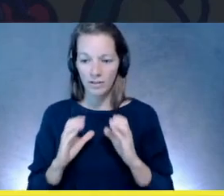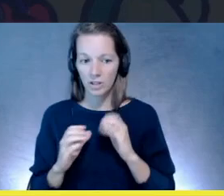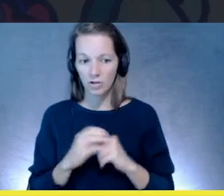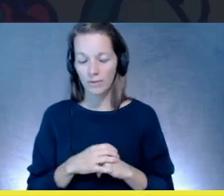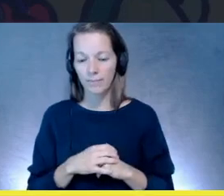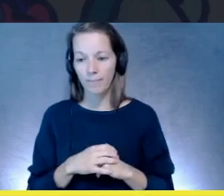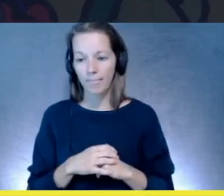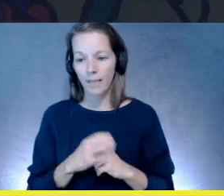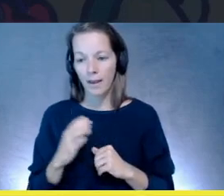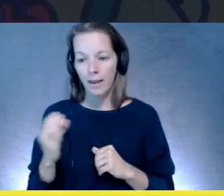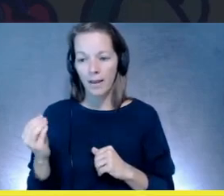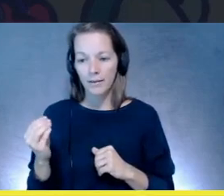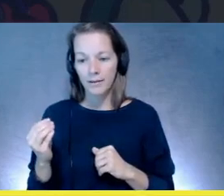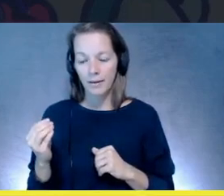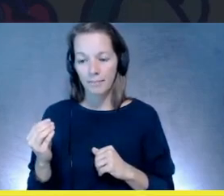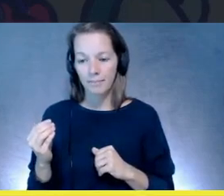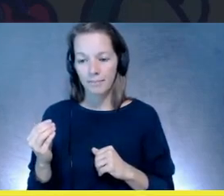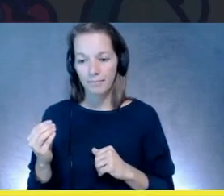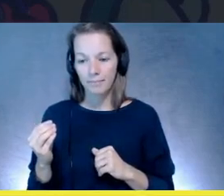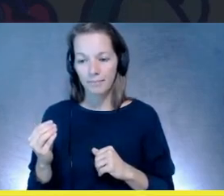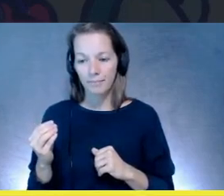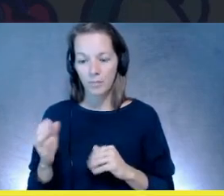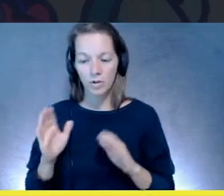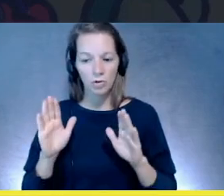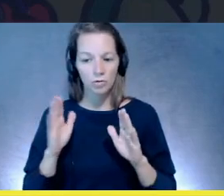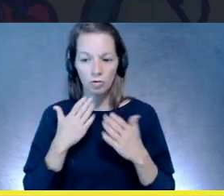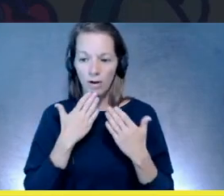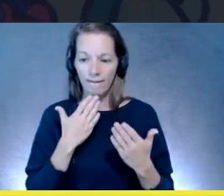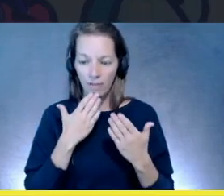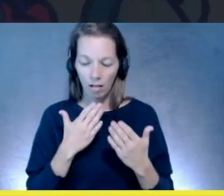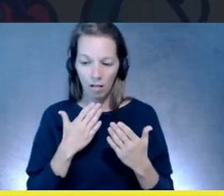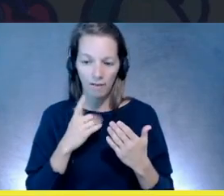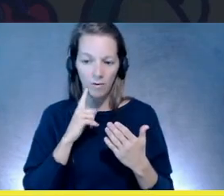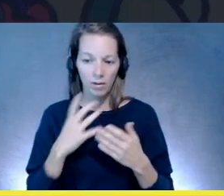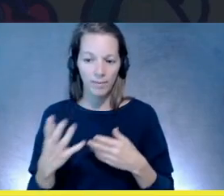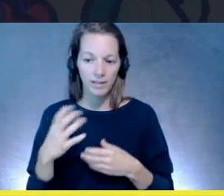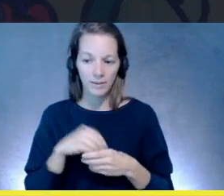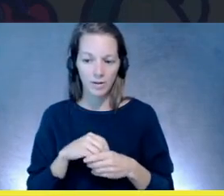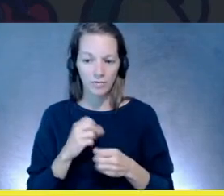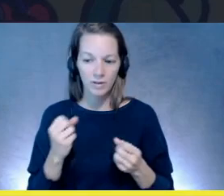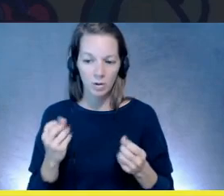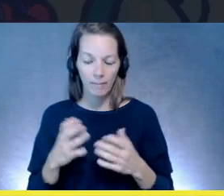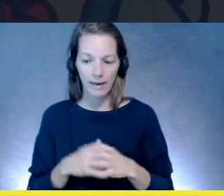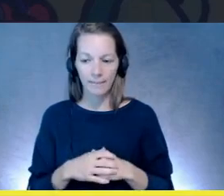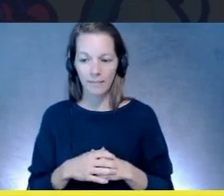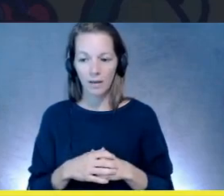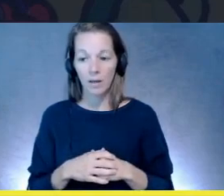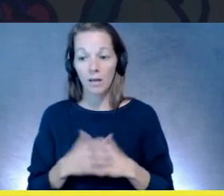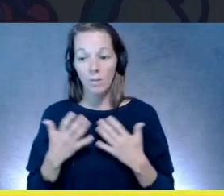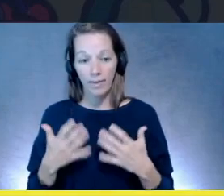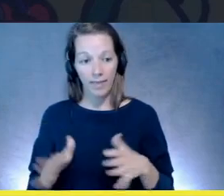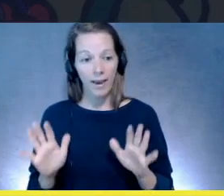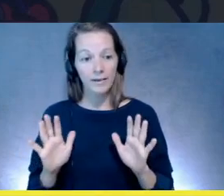And we're just grateful for the participation of so many. With that,